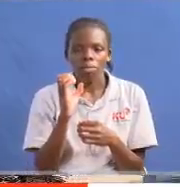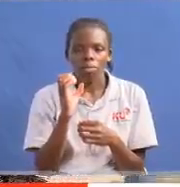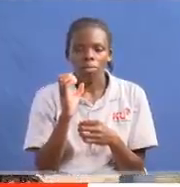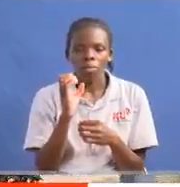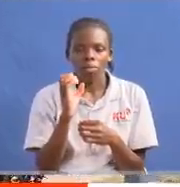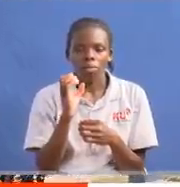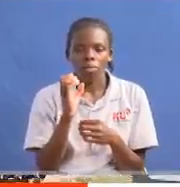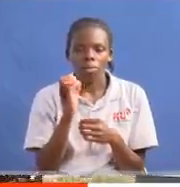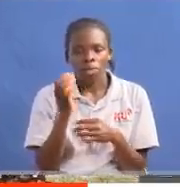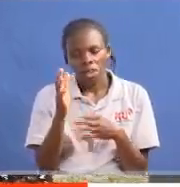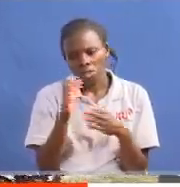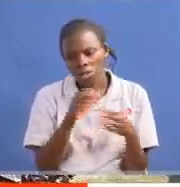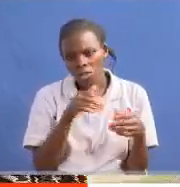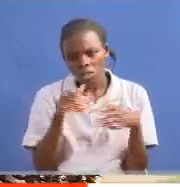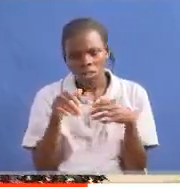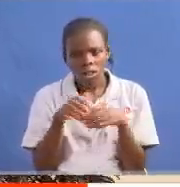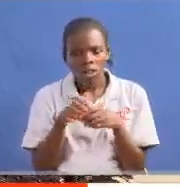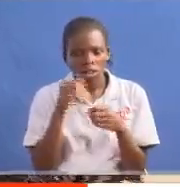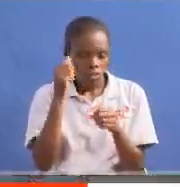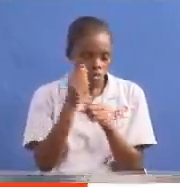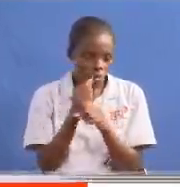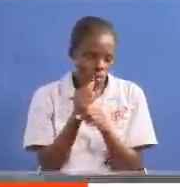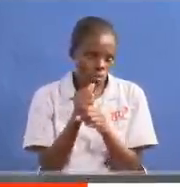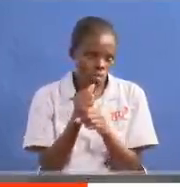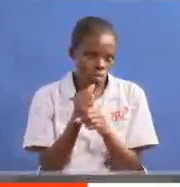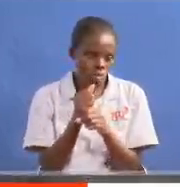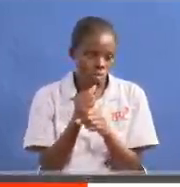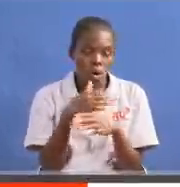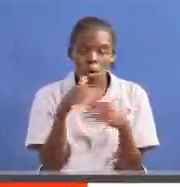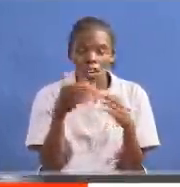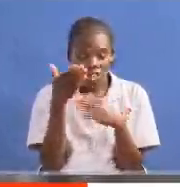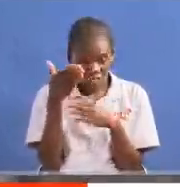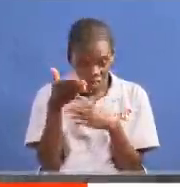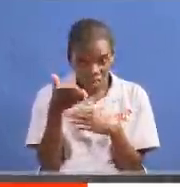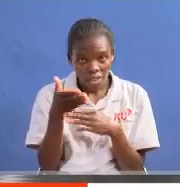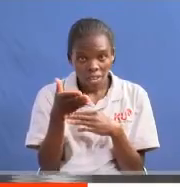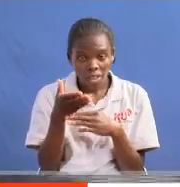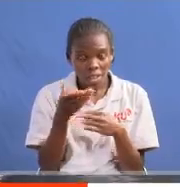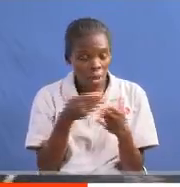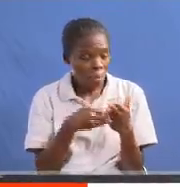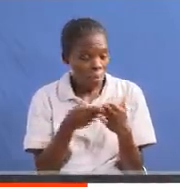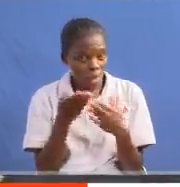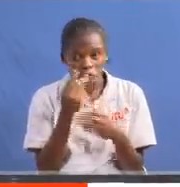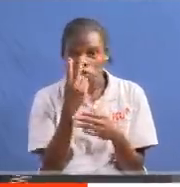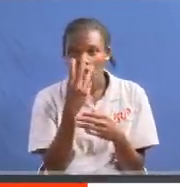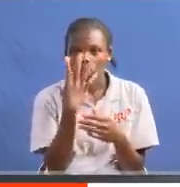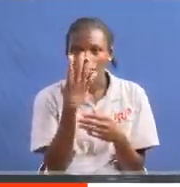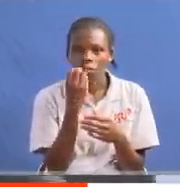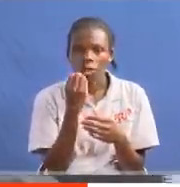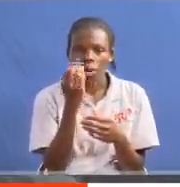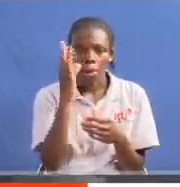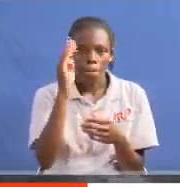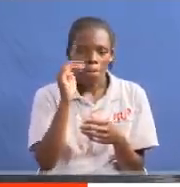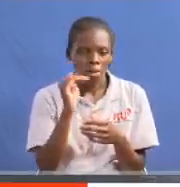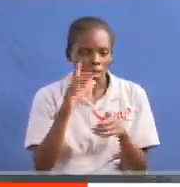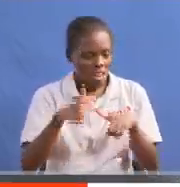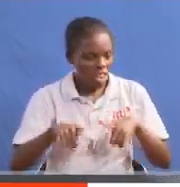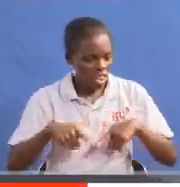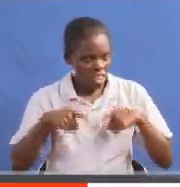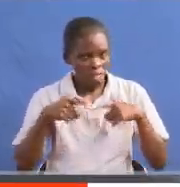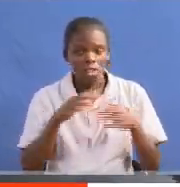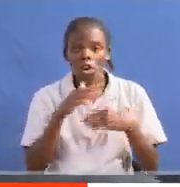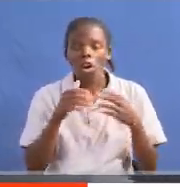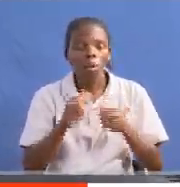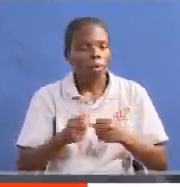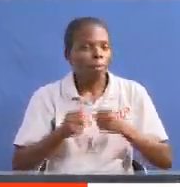being biased and frustrating him in his work. Their boss here, kuna nyumba juzi amenunua hapa 250 million. Ile anaishi sahi. Their own boss.